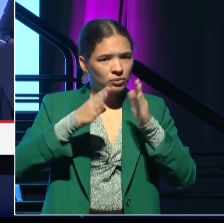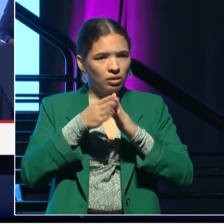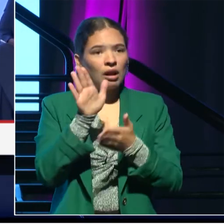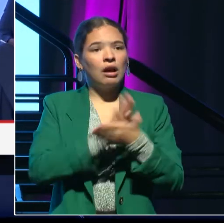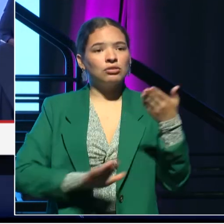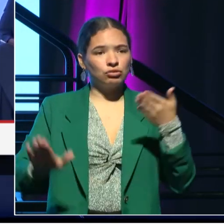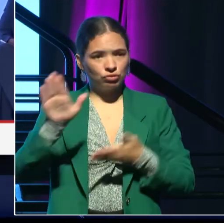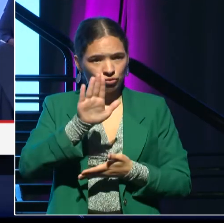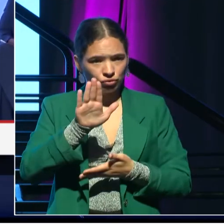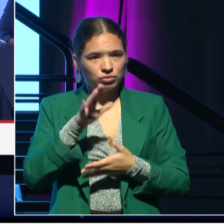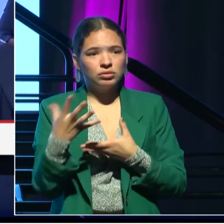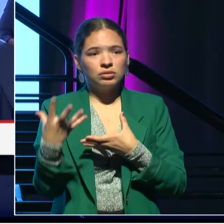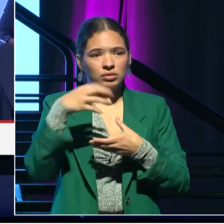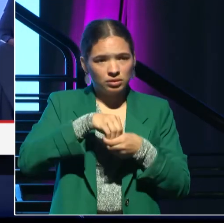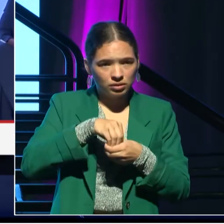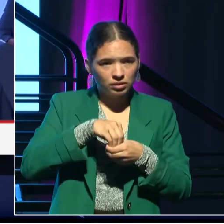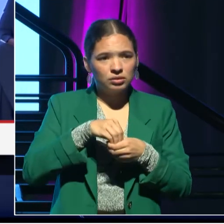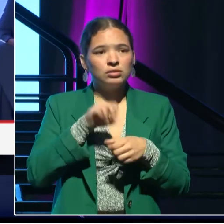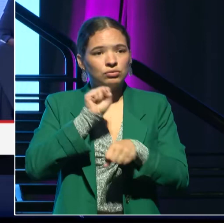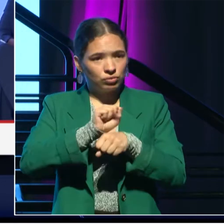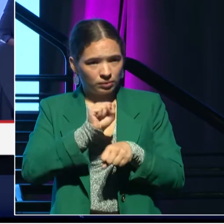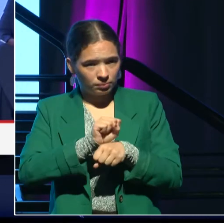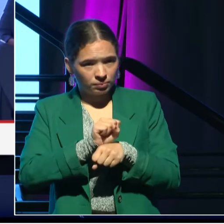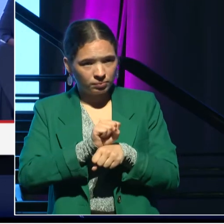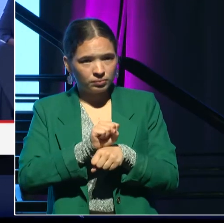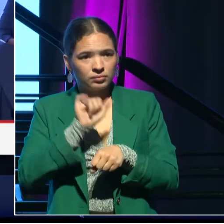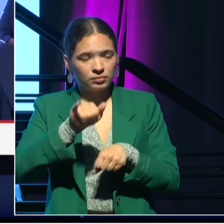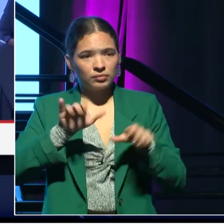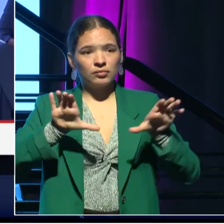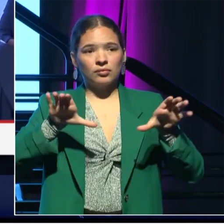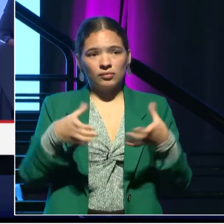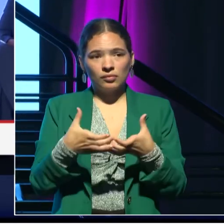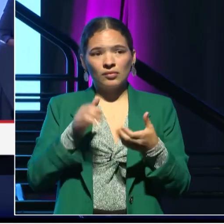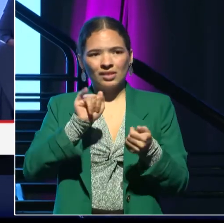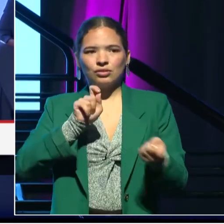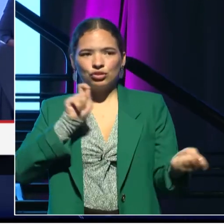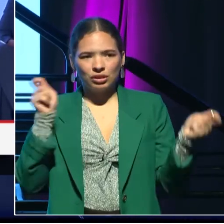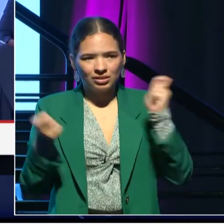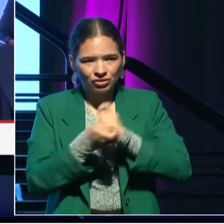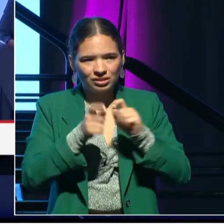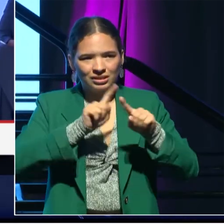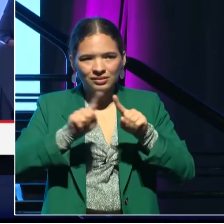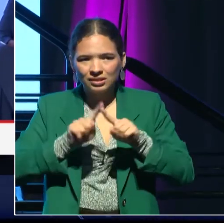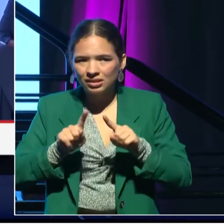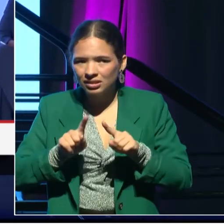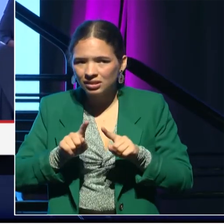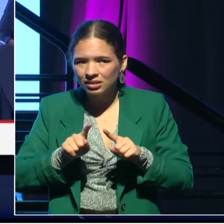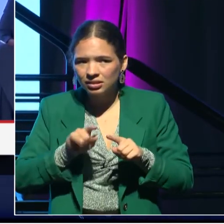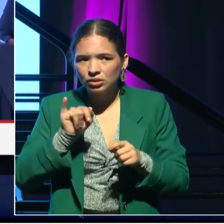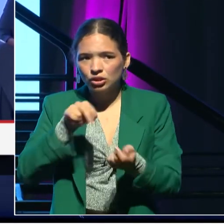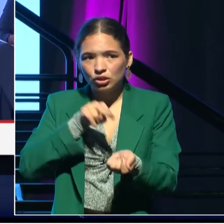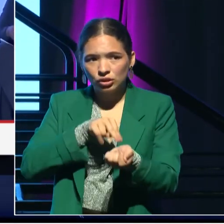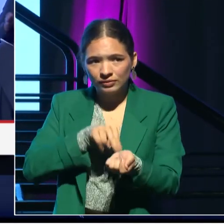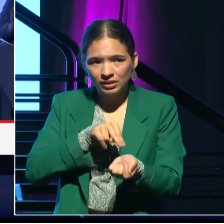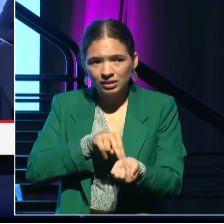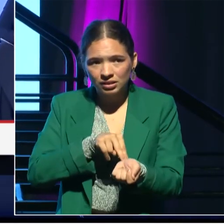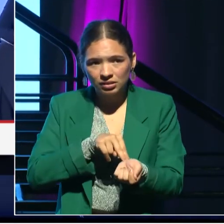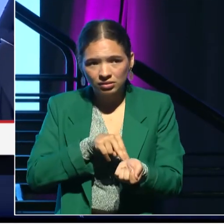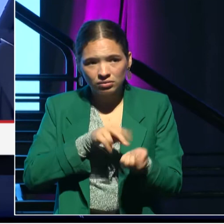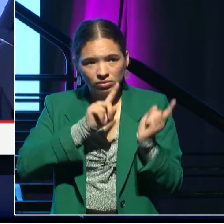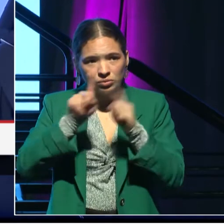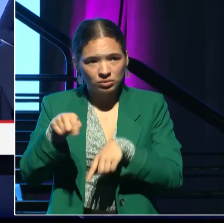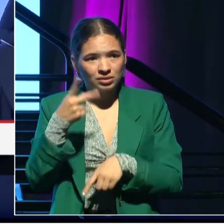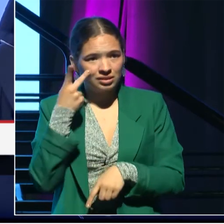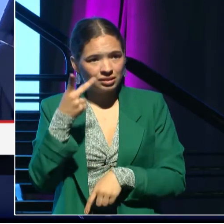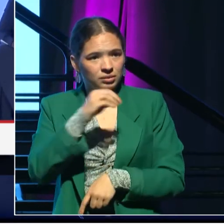workforce. The workforce is going to look different. I love Mayor Bowser. She was up here recruiting for nurses. Anybody want to be a nurse? You better come talk to her, because she